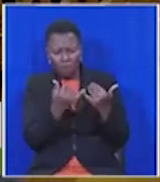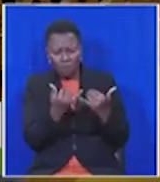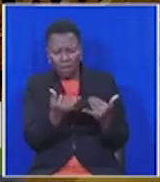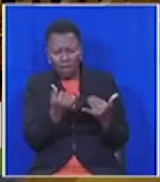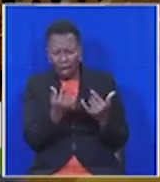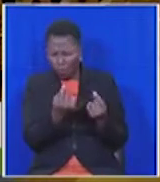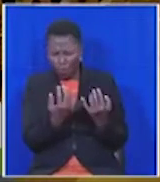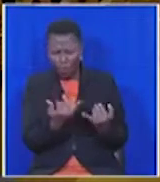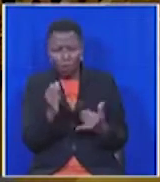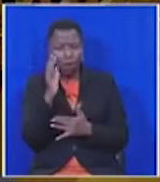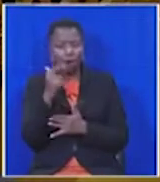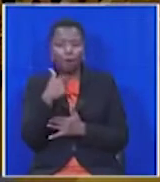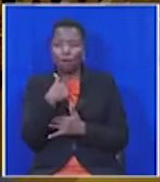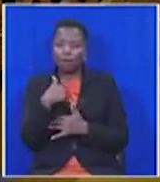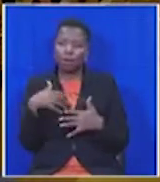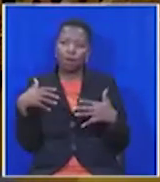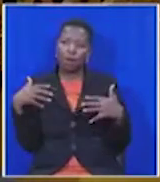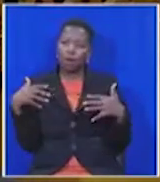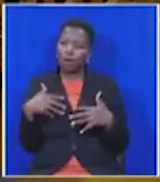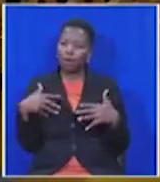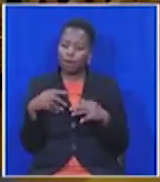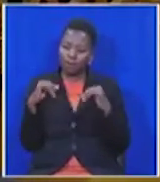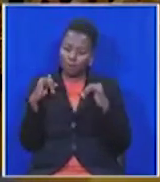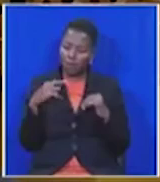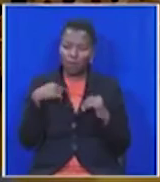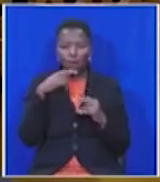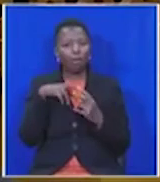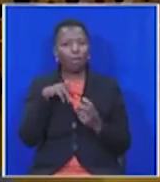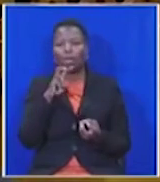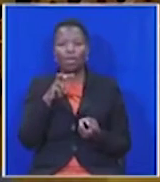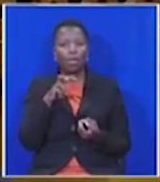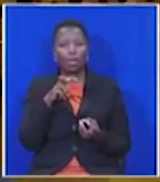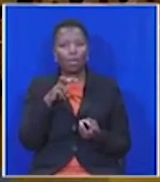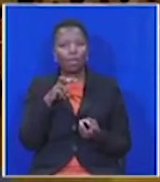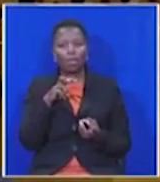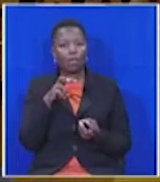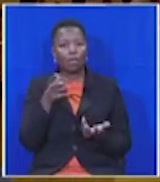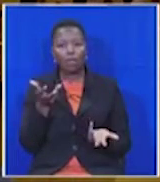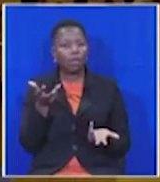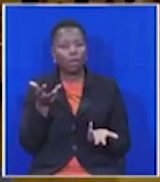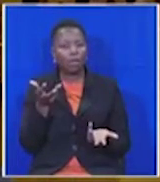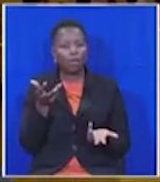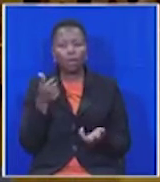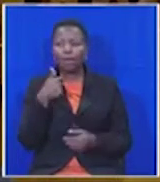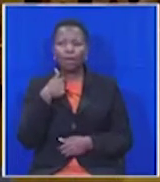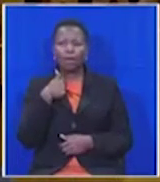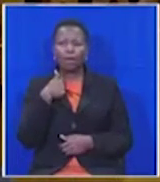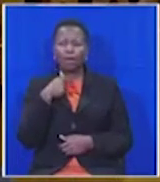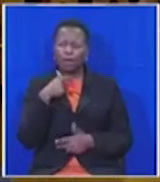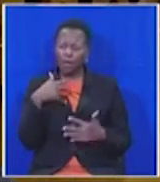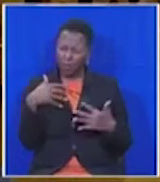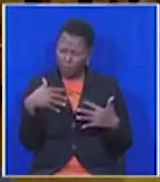truly left me Honourable members, speechless. order. I find it